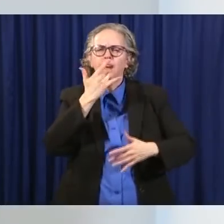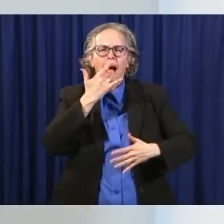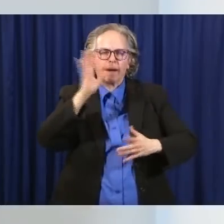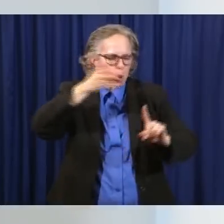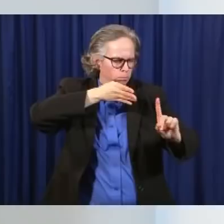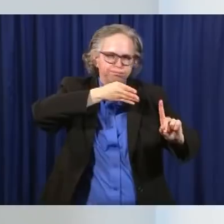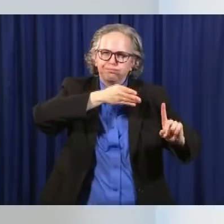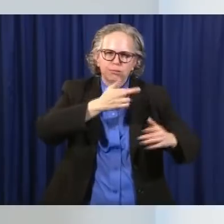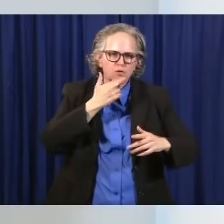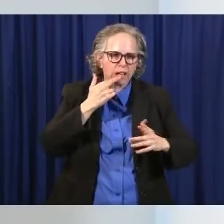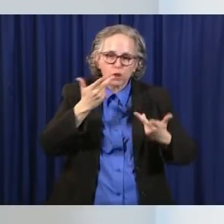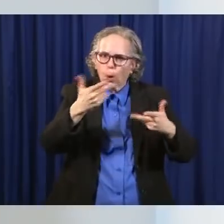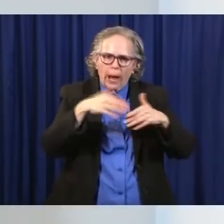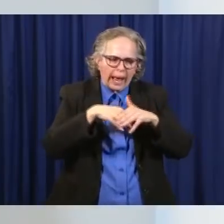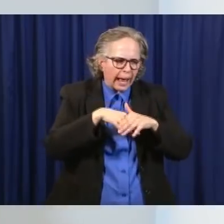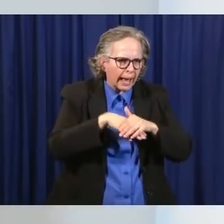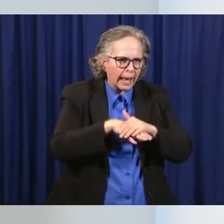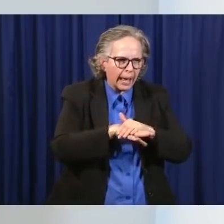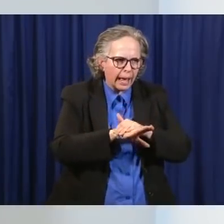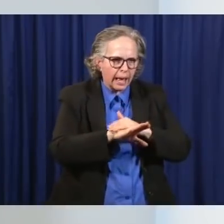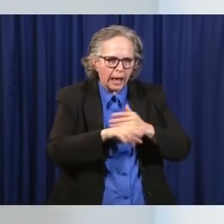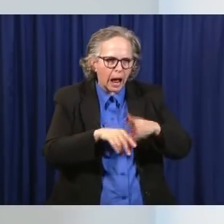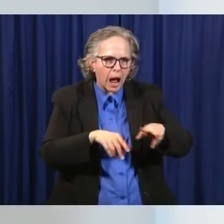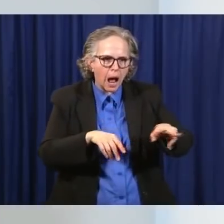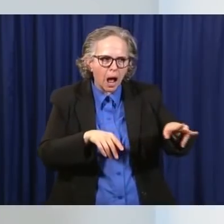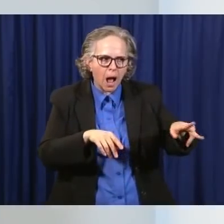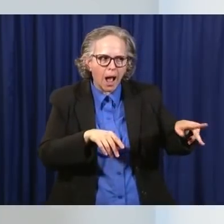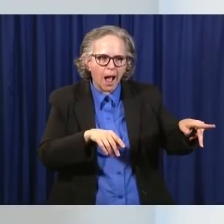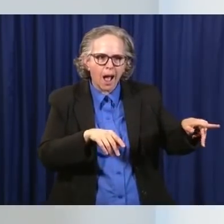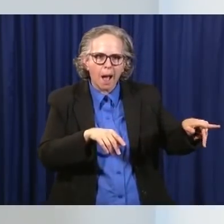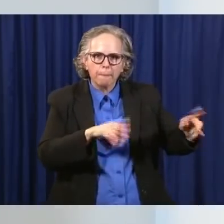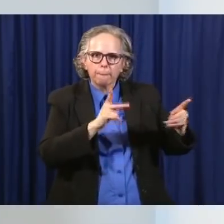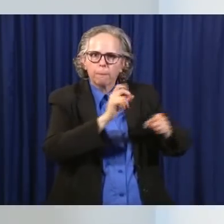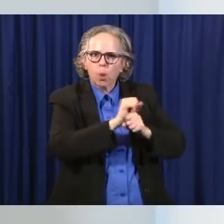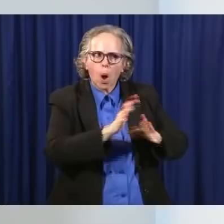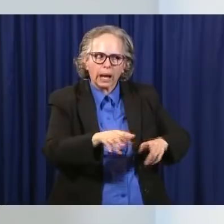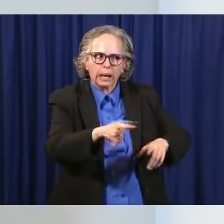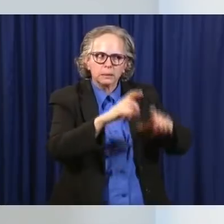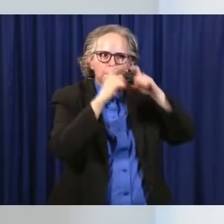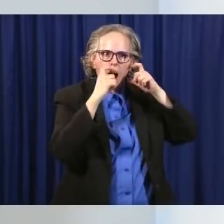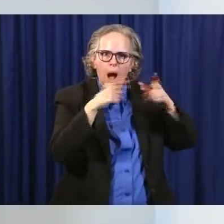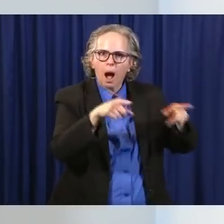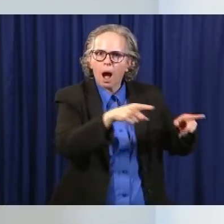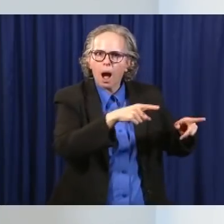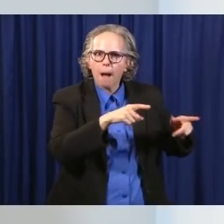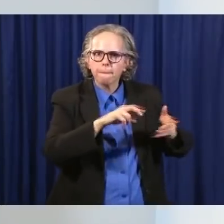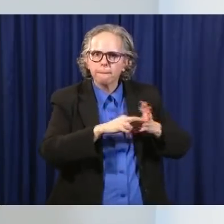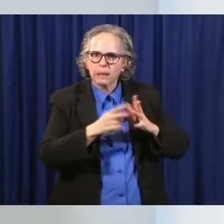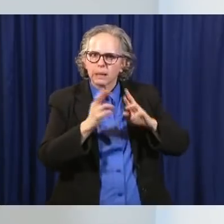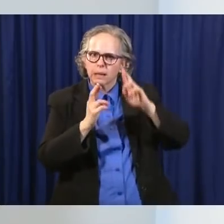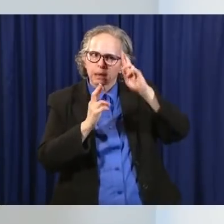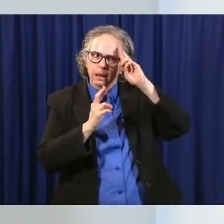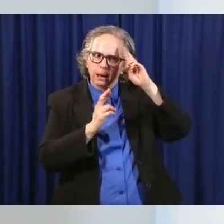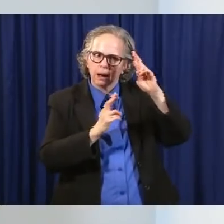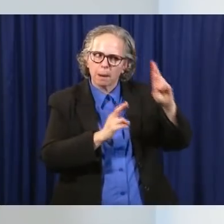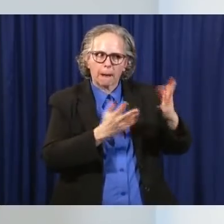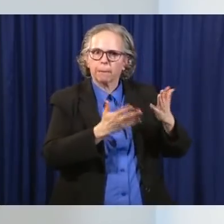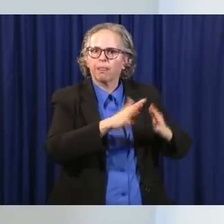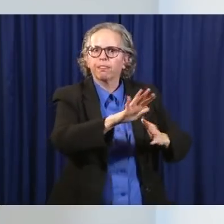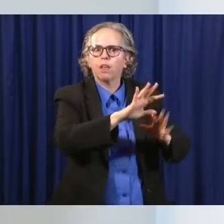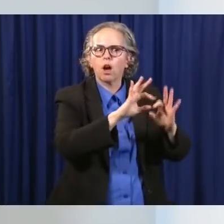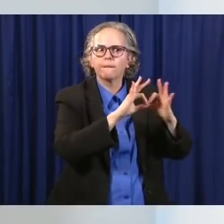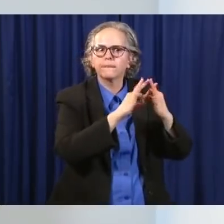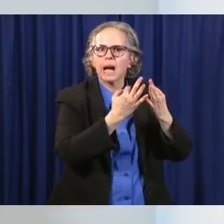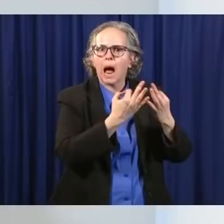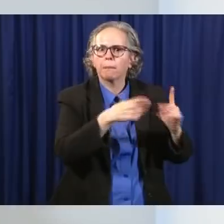because they might be at home when they go home caring for somebody who's very vulnerable. And you can walk around without the symptoms, you can give